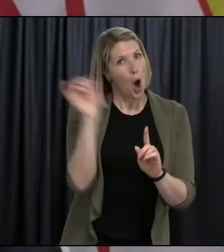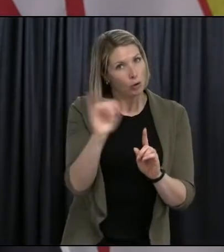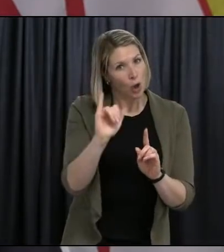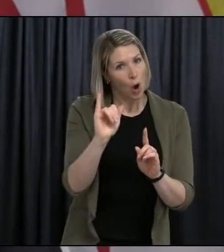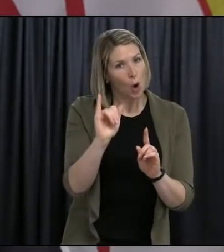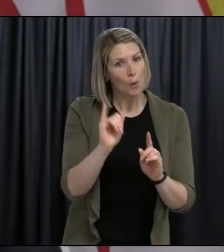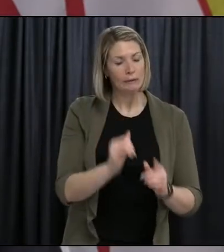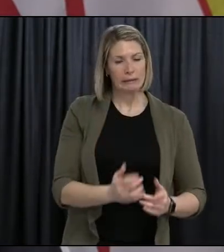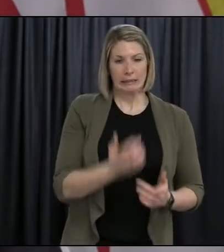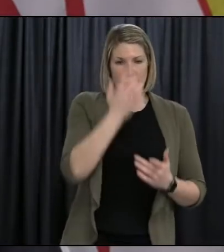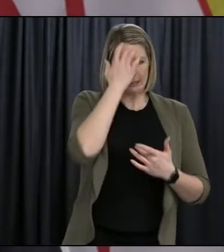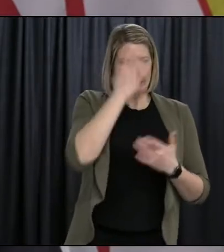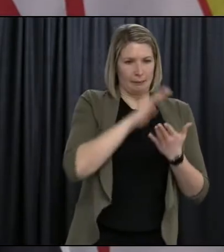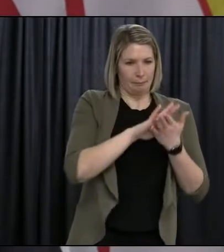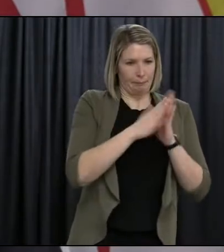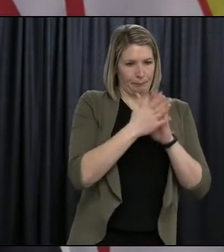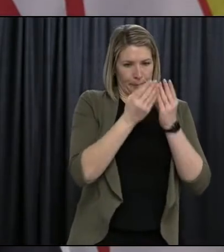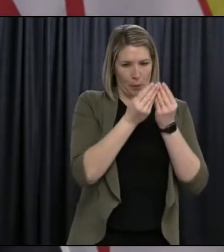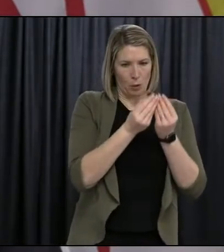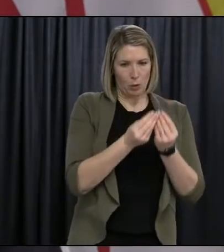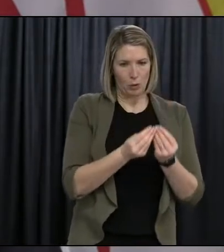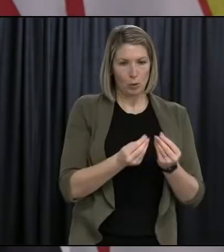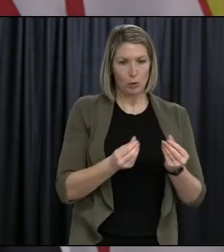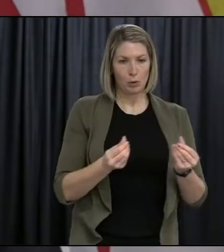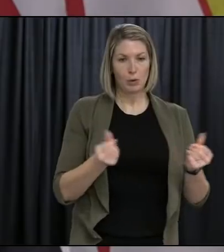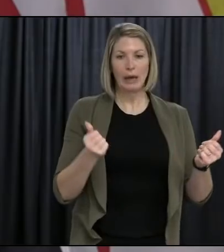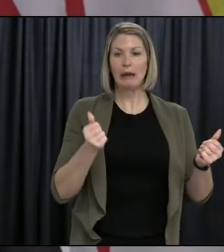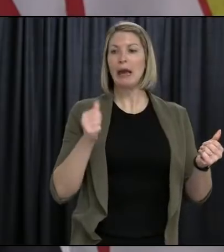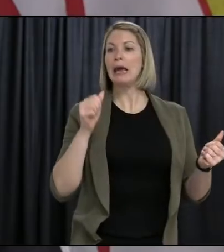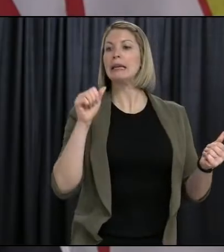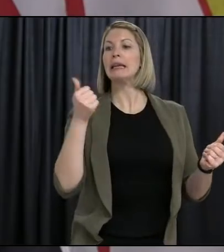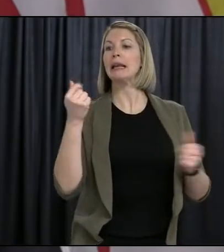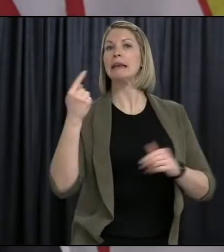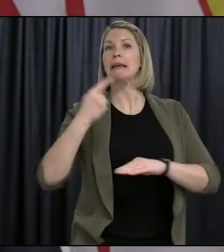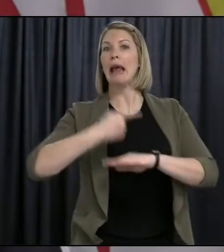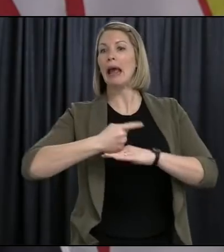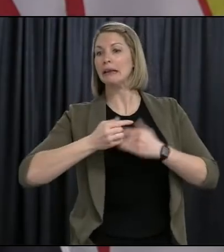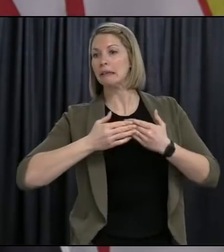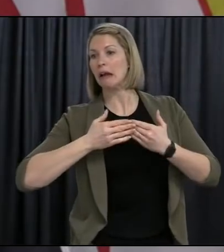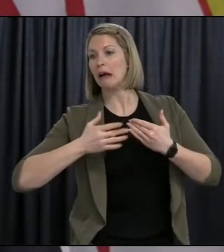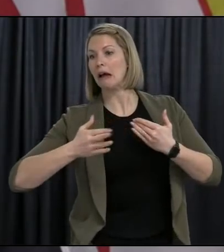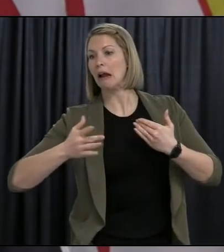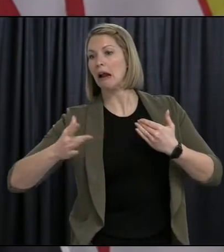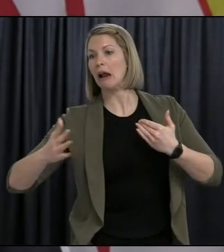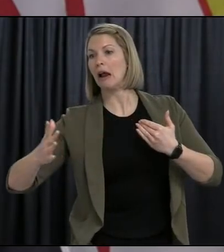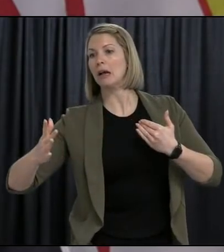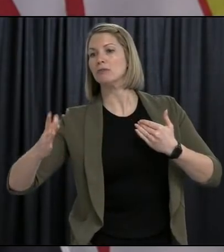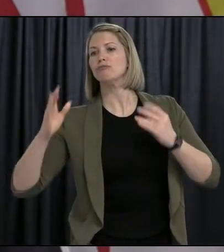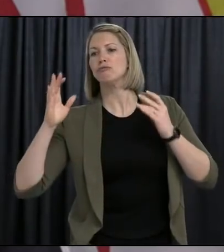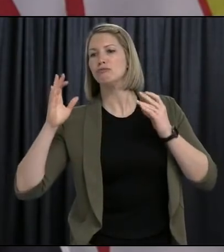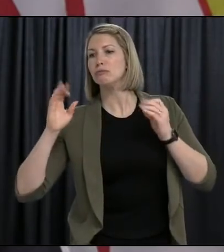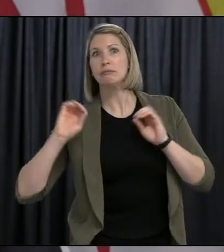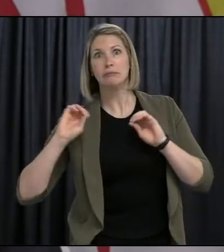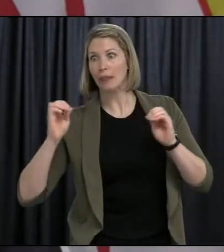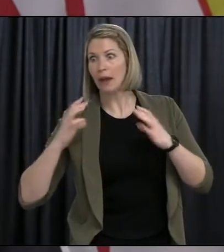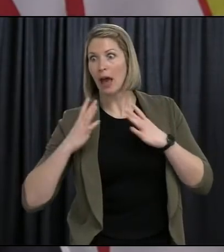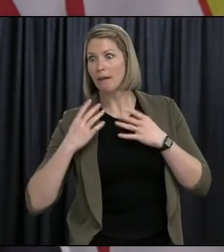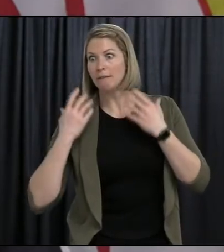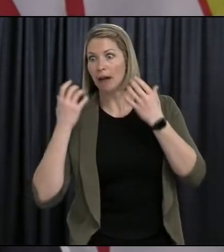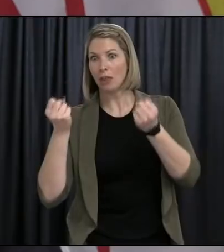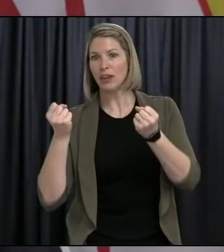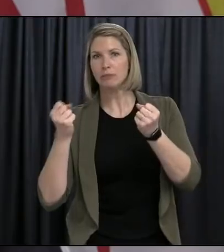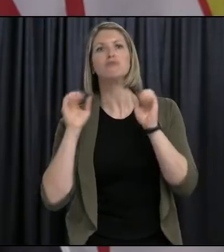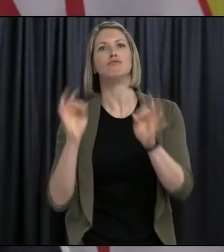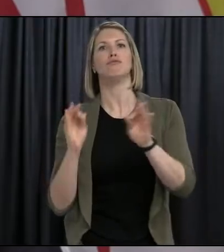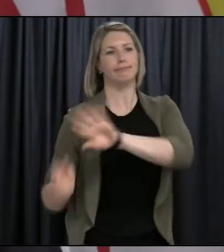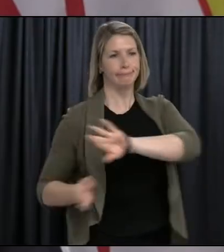10 days since the onset of your symptoms and you still have symptoms, you won't be counted as recovered. But if you're 10 days